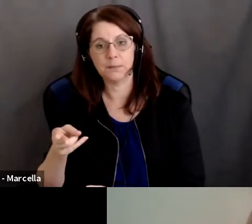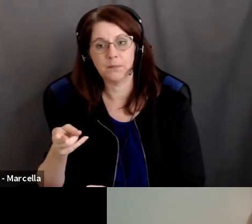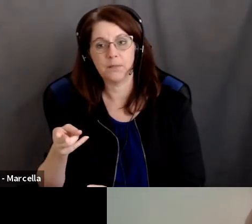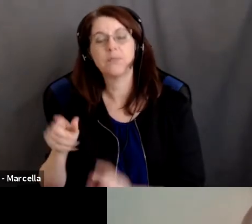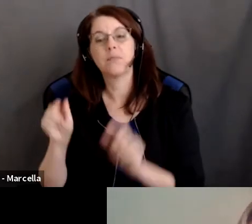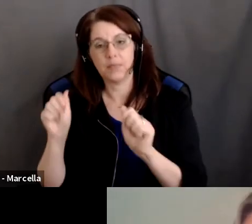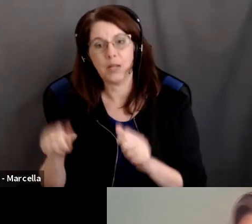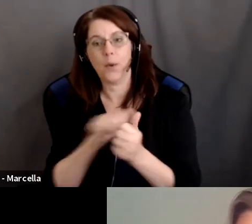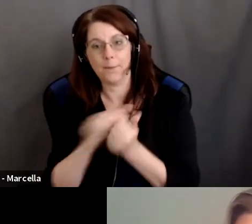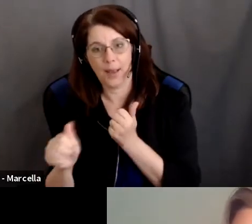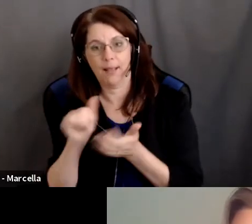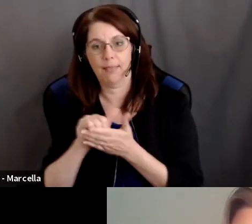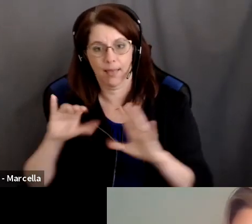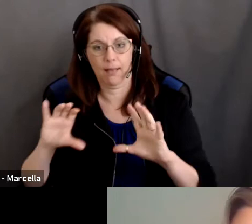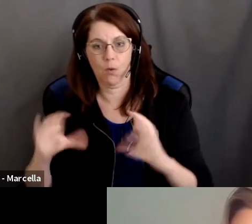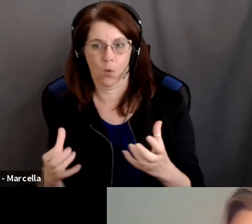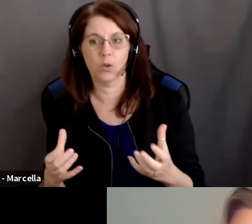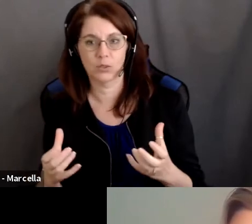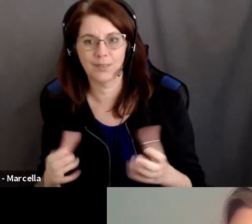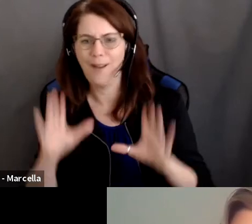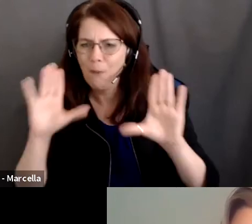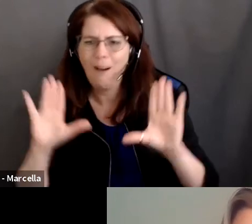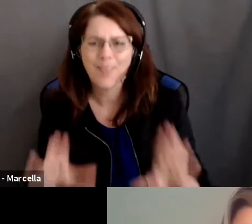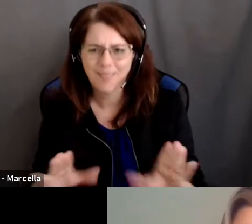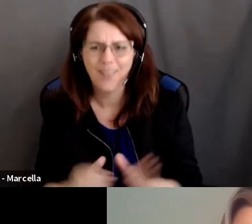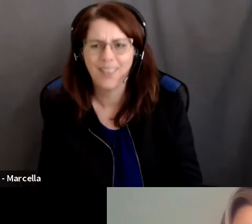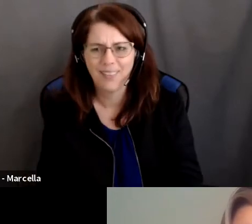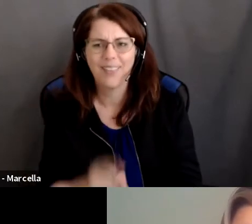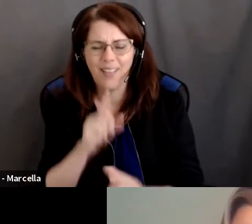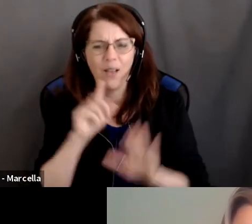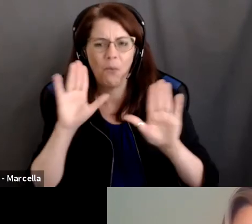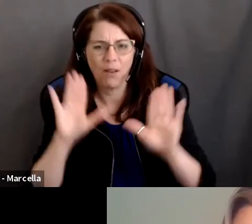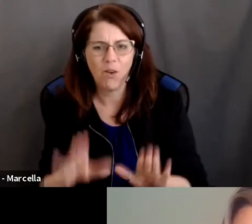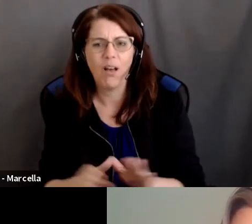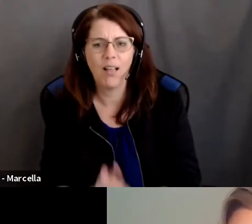able to pass that course. It's wonderful. It's wonderful.